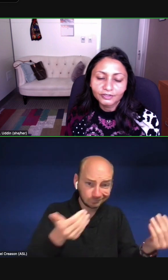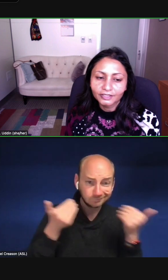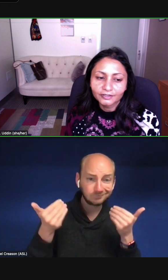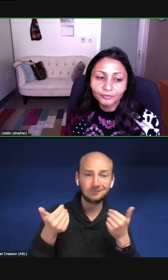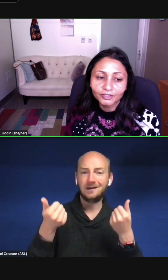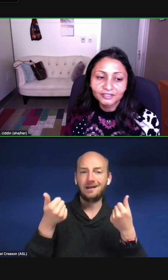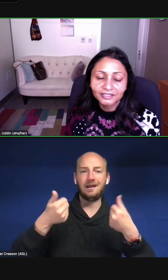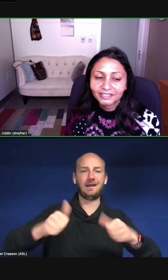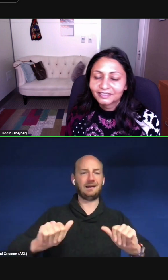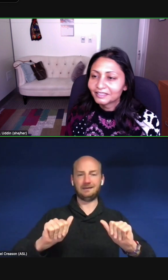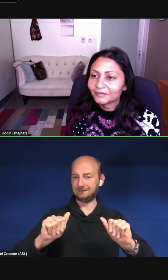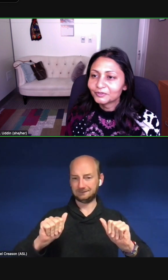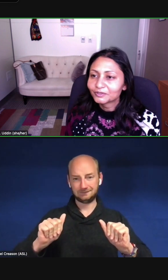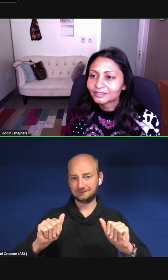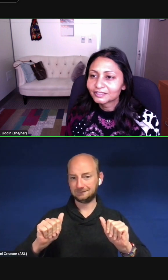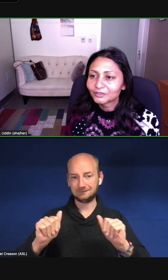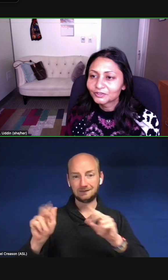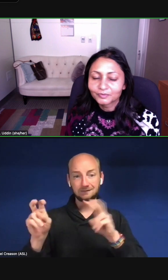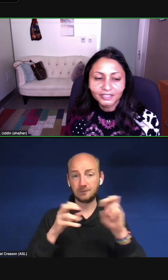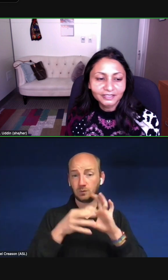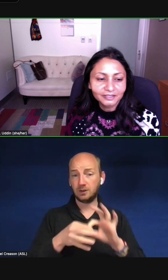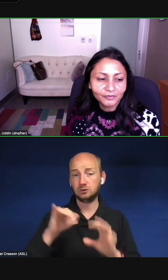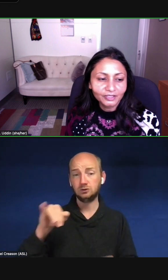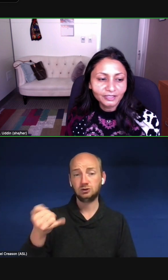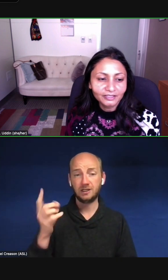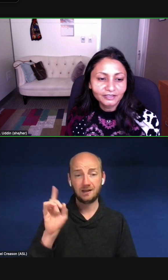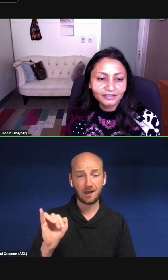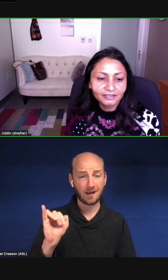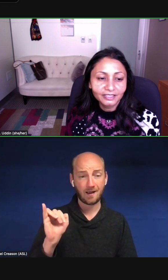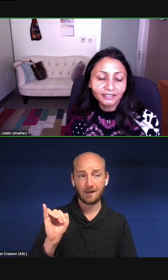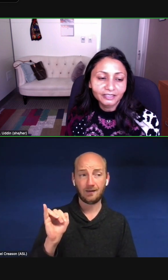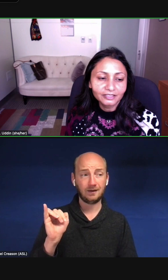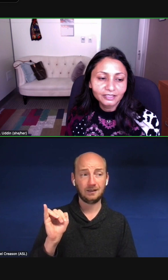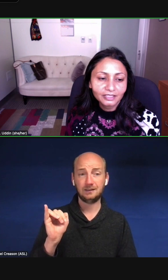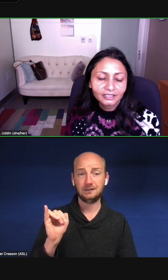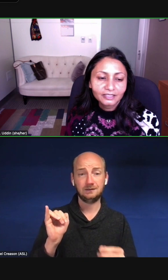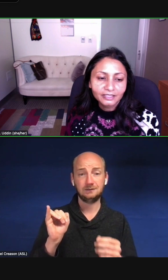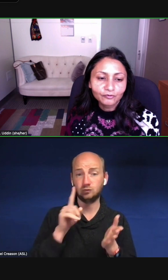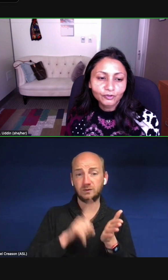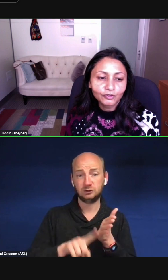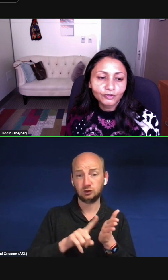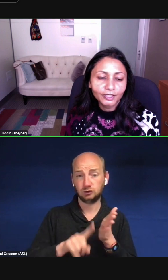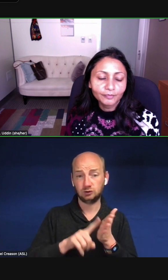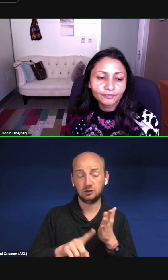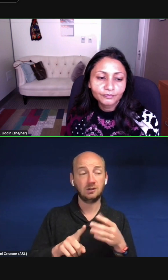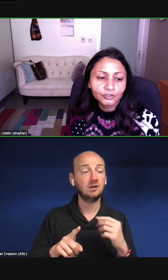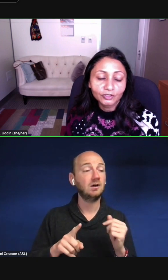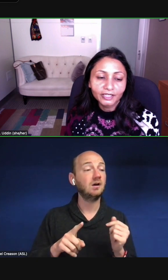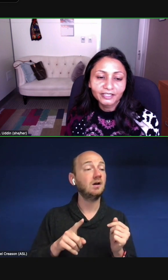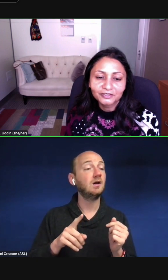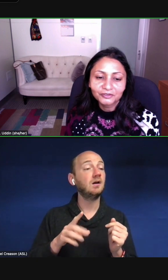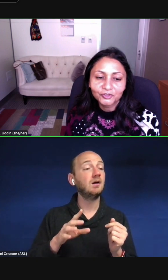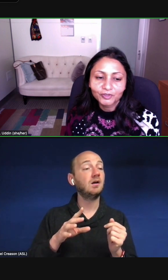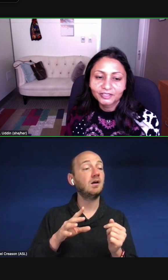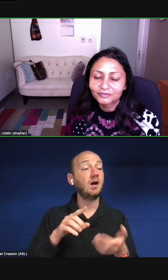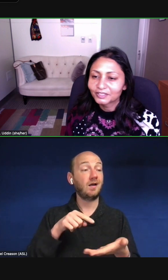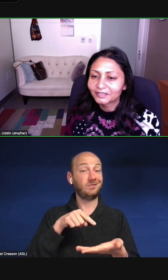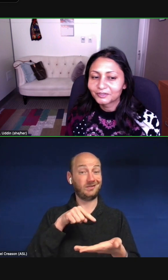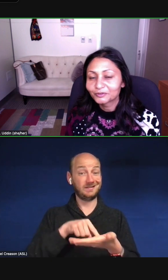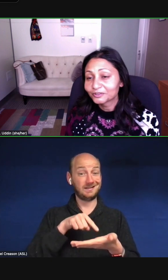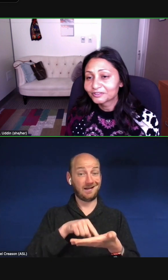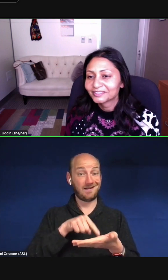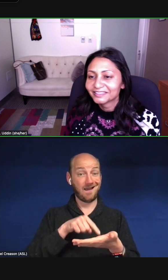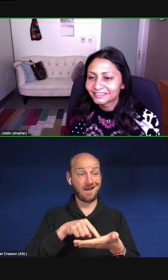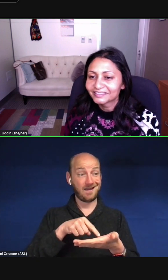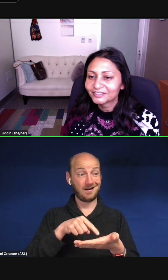in neuroscience. So please do consider submitting something. The deadline is set for July, so there's plenty of